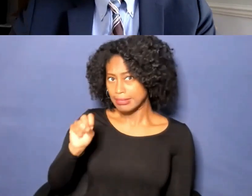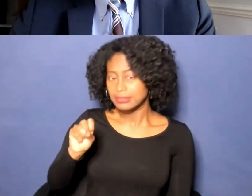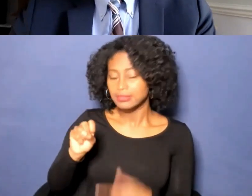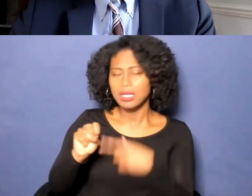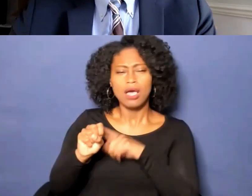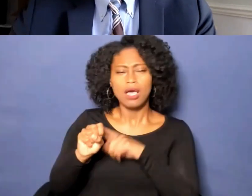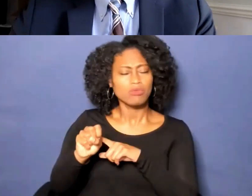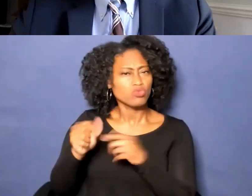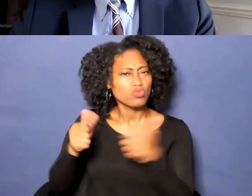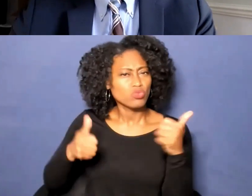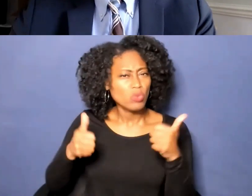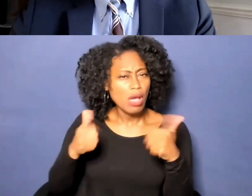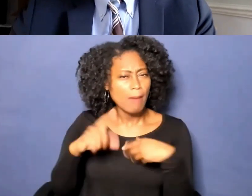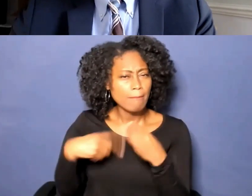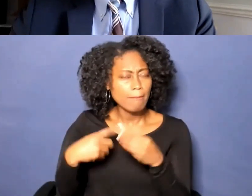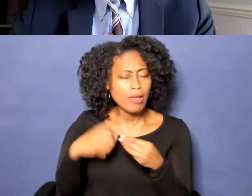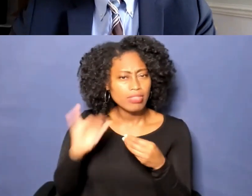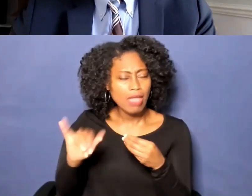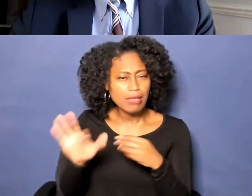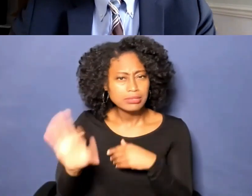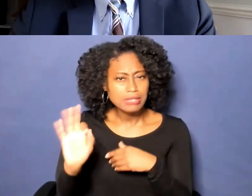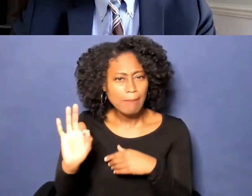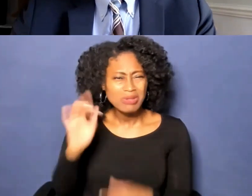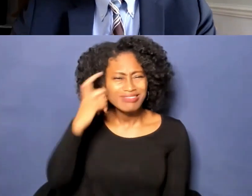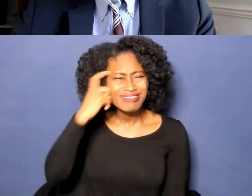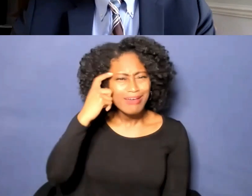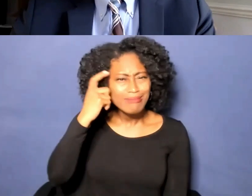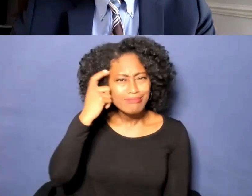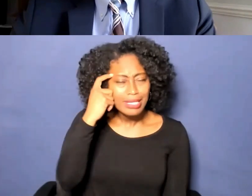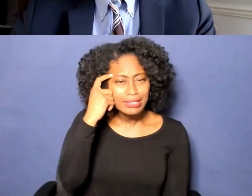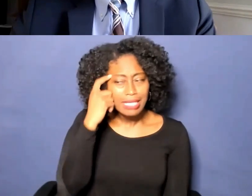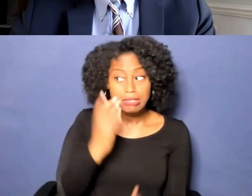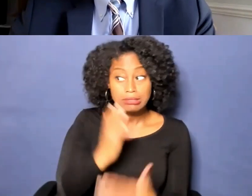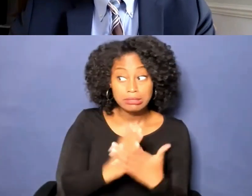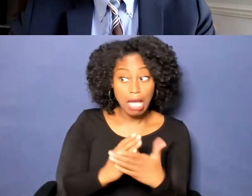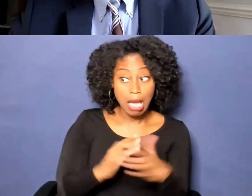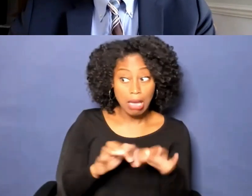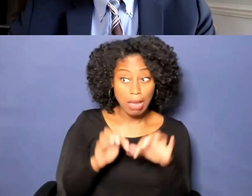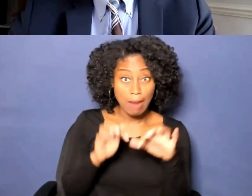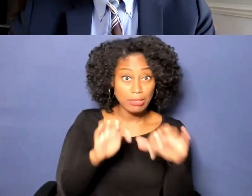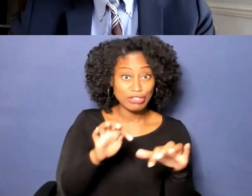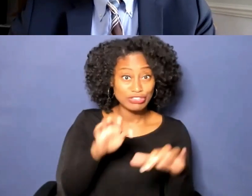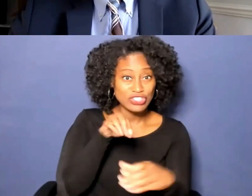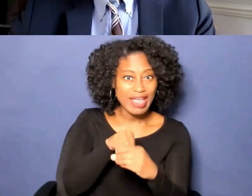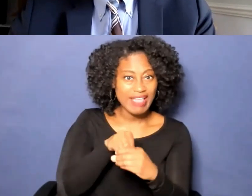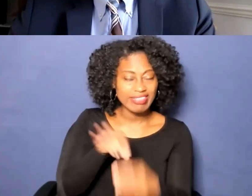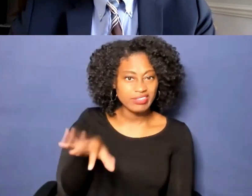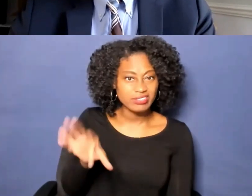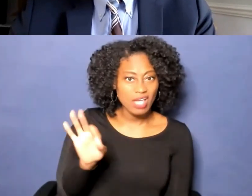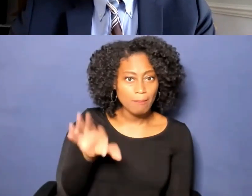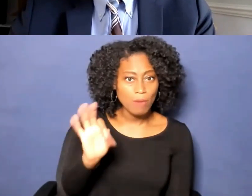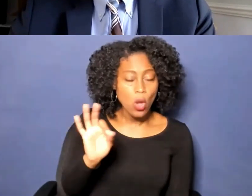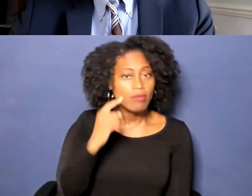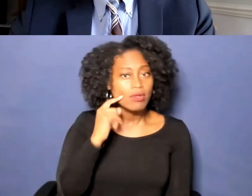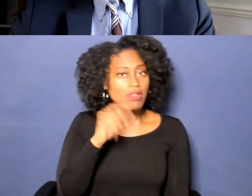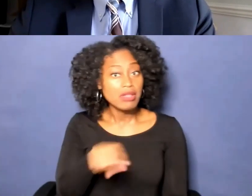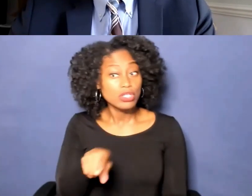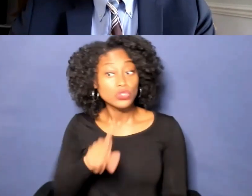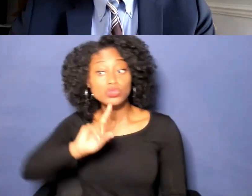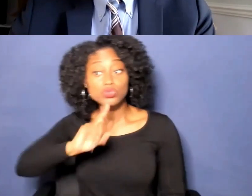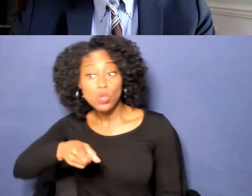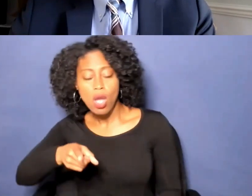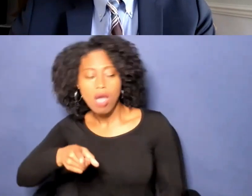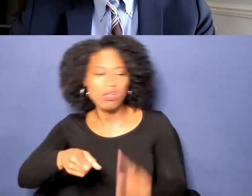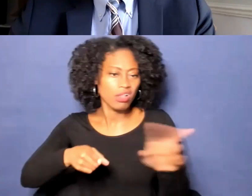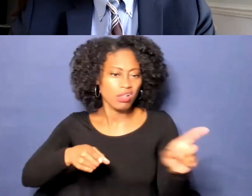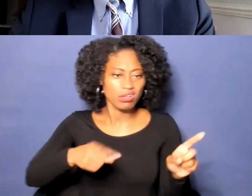some way doesn't make sense because there are certain populations in the sample for whom this is true and